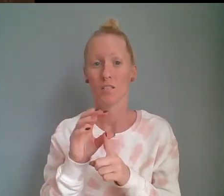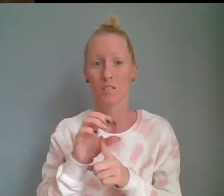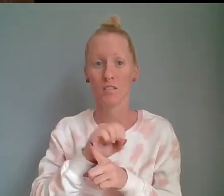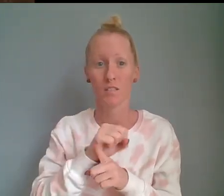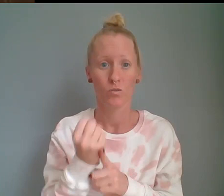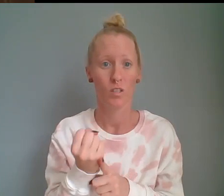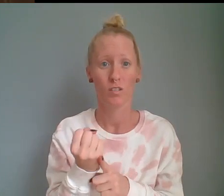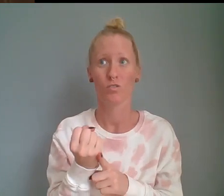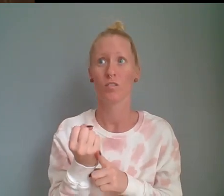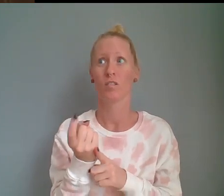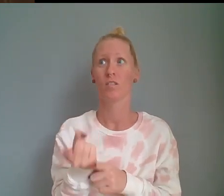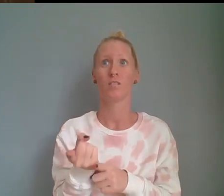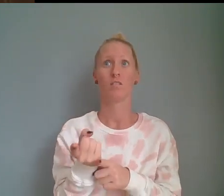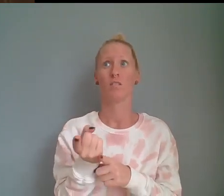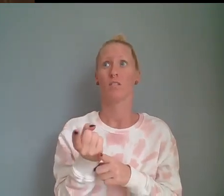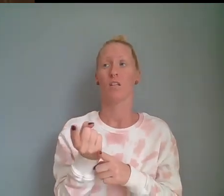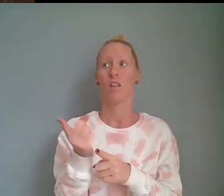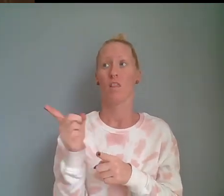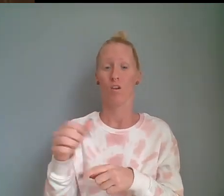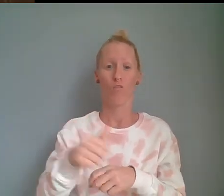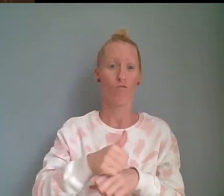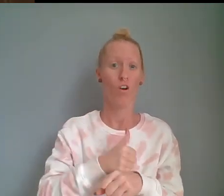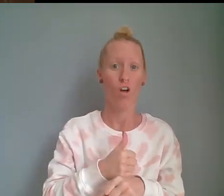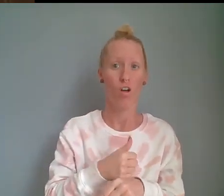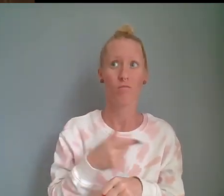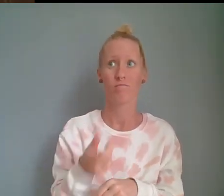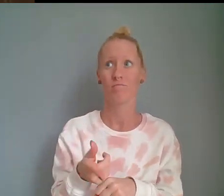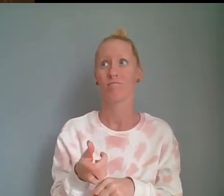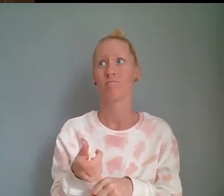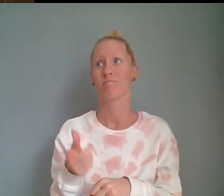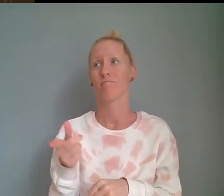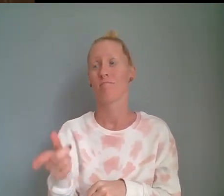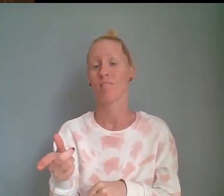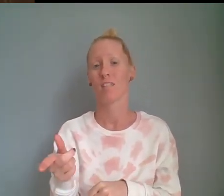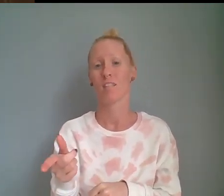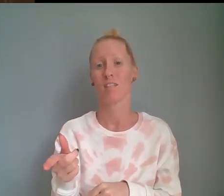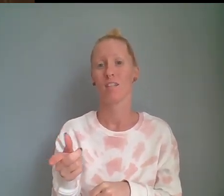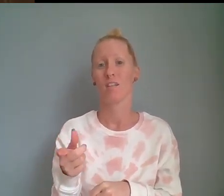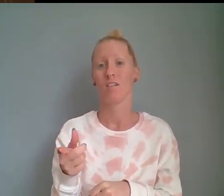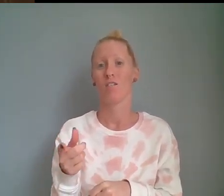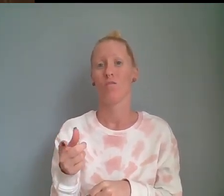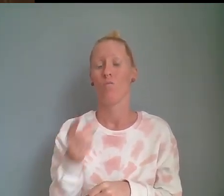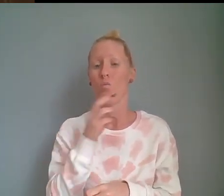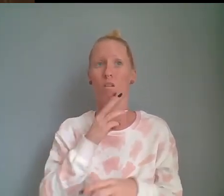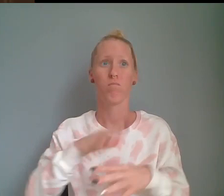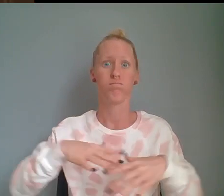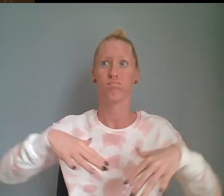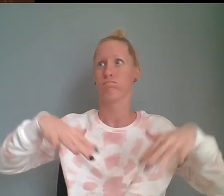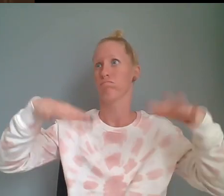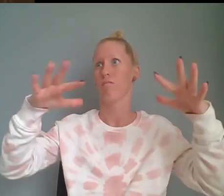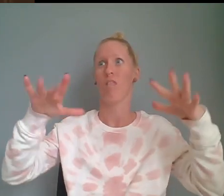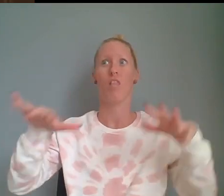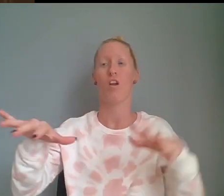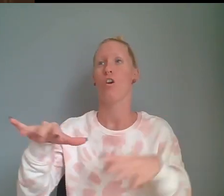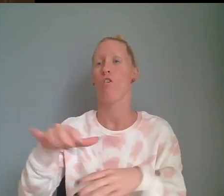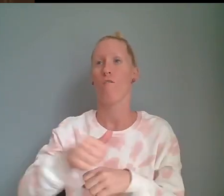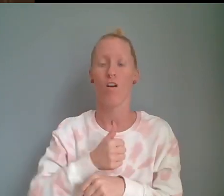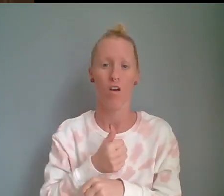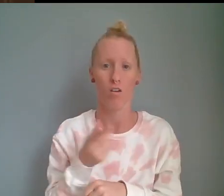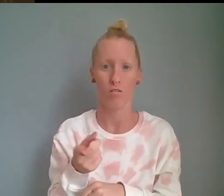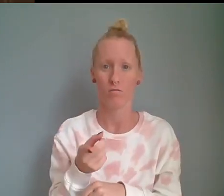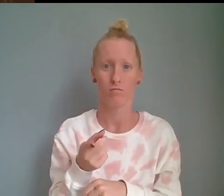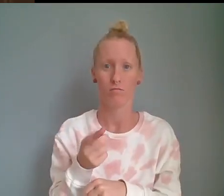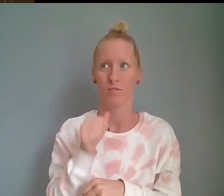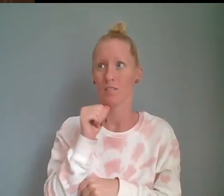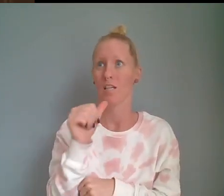just happened somehow they caused. So the feelings of worthlessness and guilt can get completely out of touch with